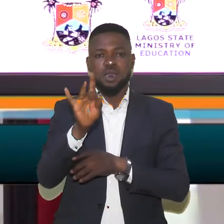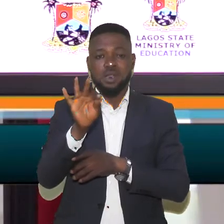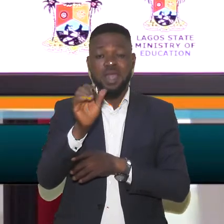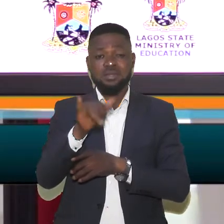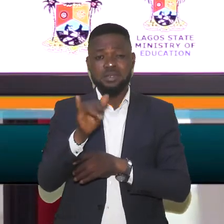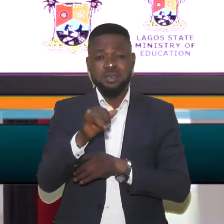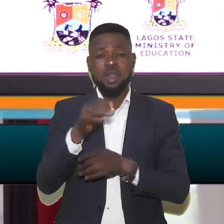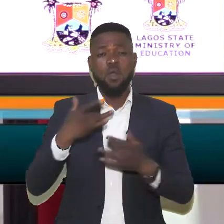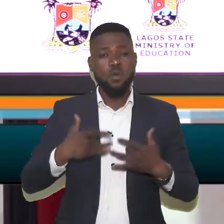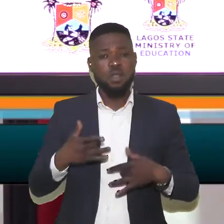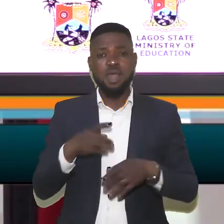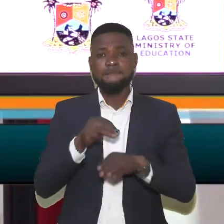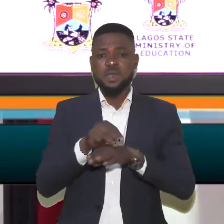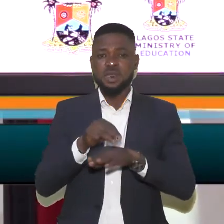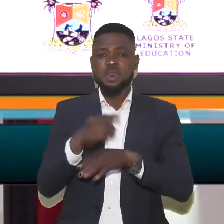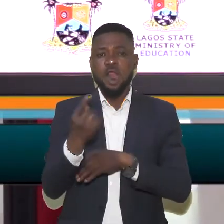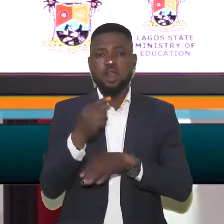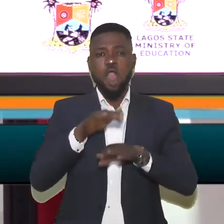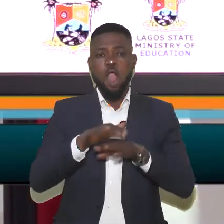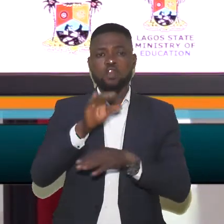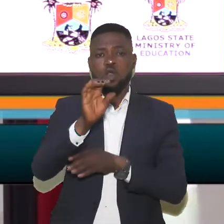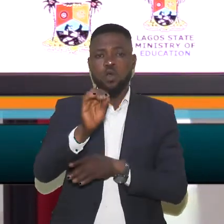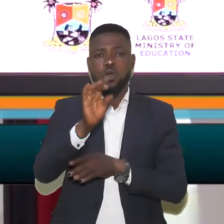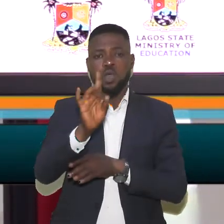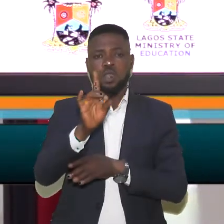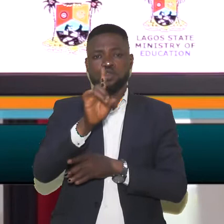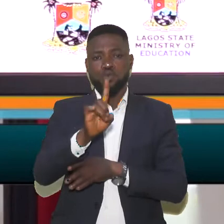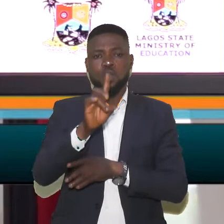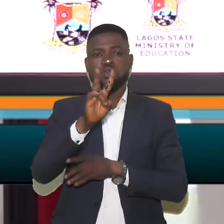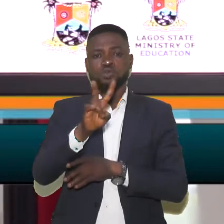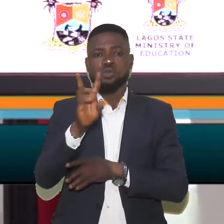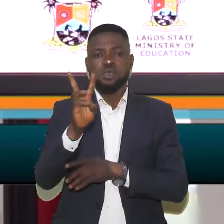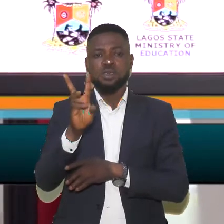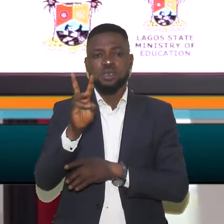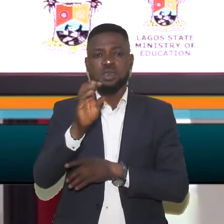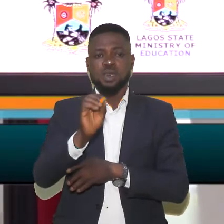081-26601-889. Yes, WhatsApp messages only on